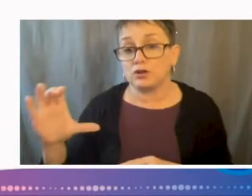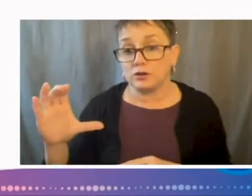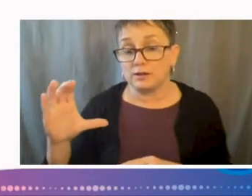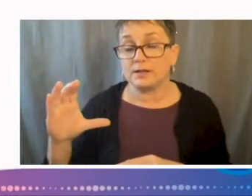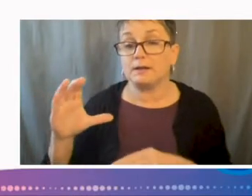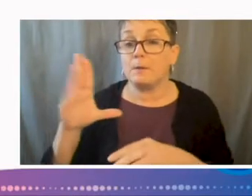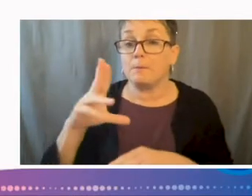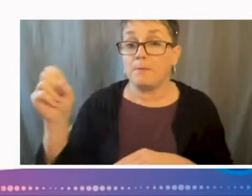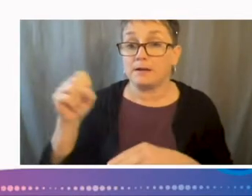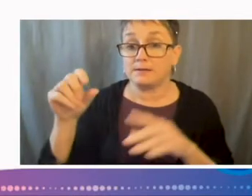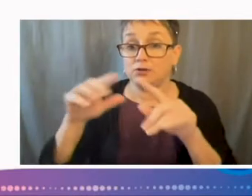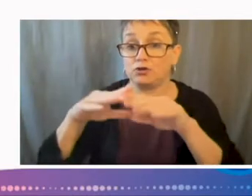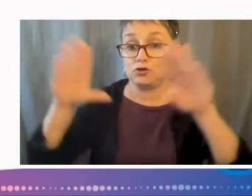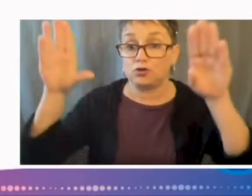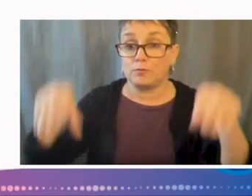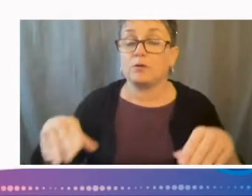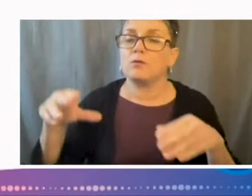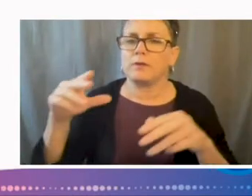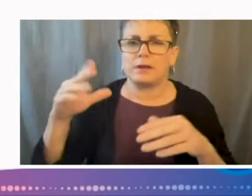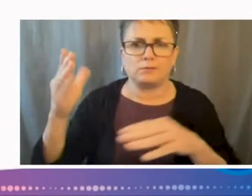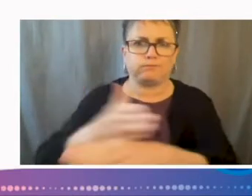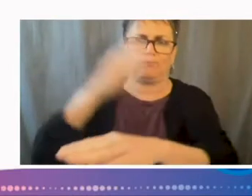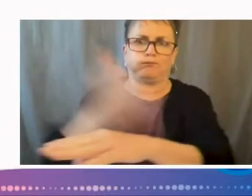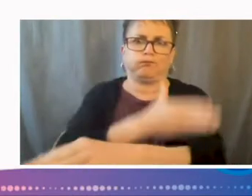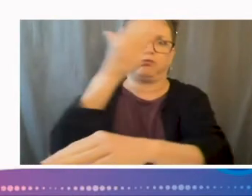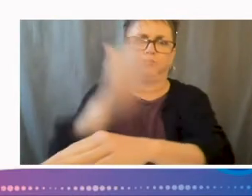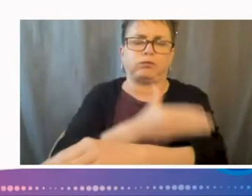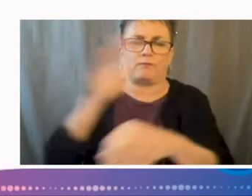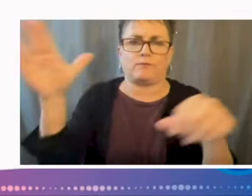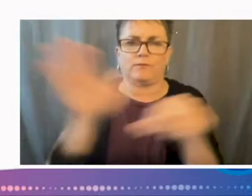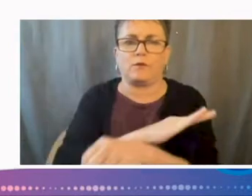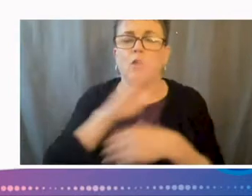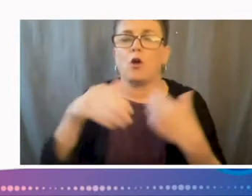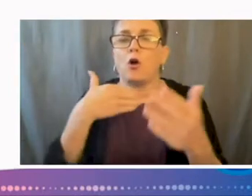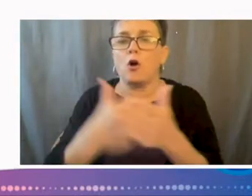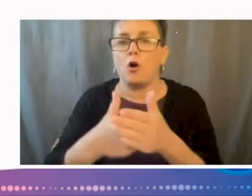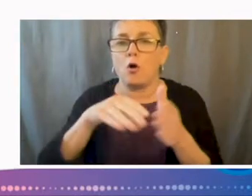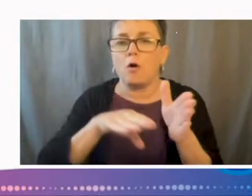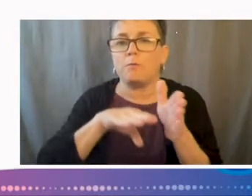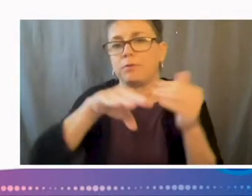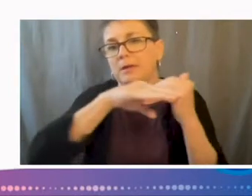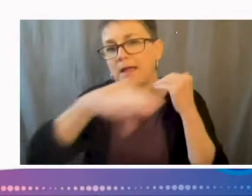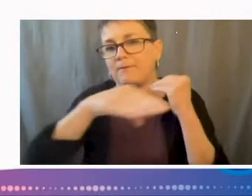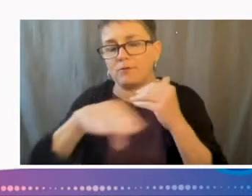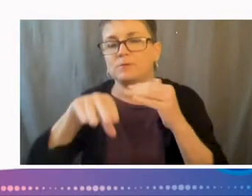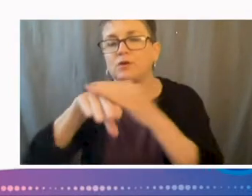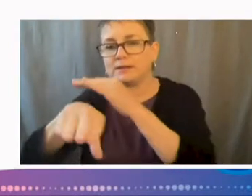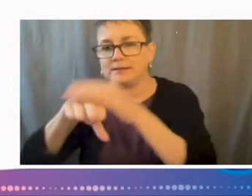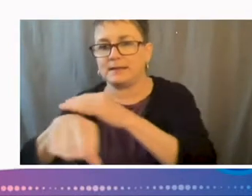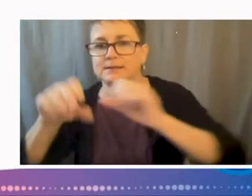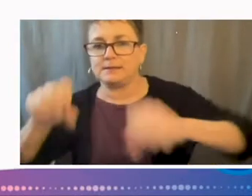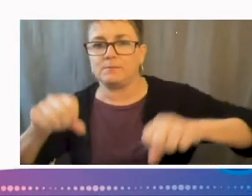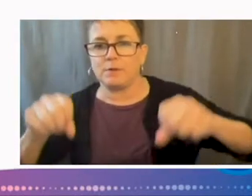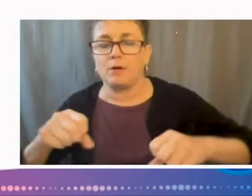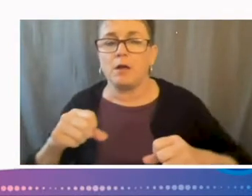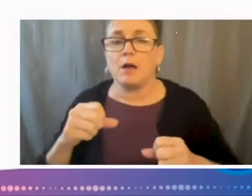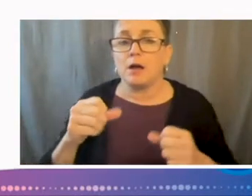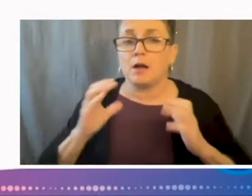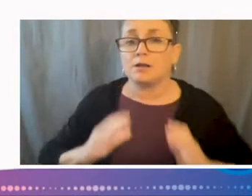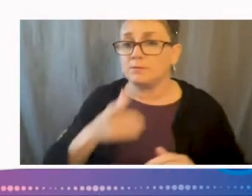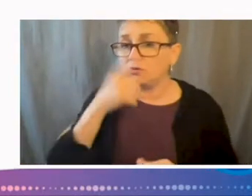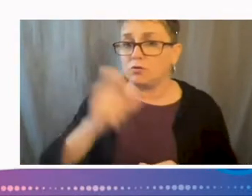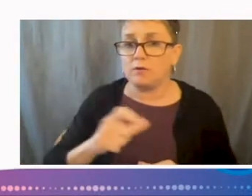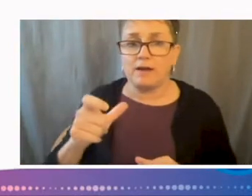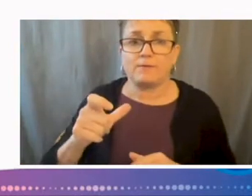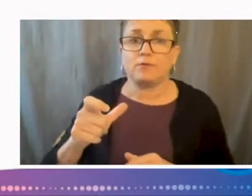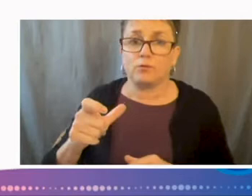has been completely renovated, with all loading platforms now accessible. Customers no longer must call for their desired bus to